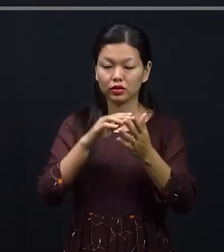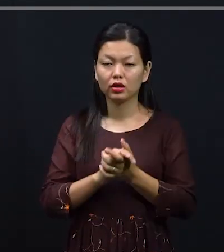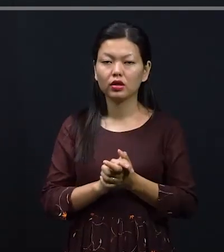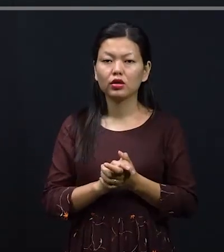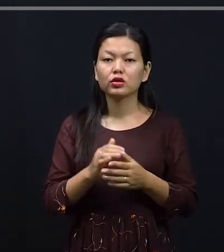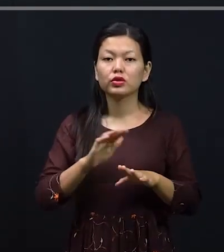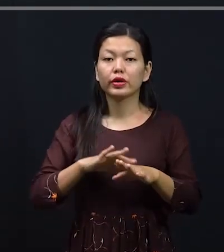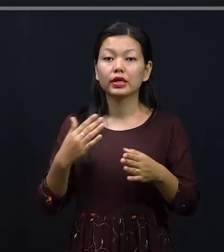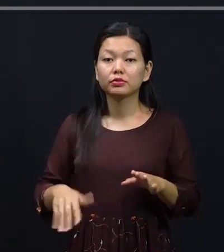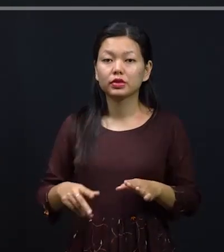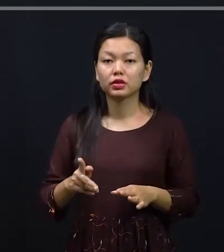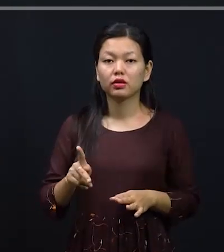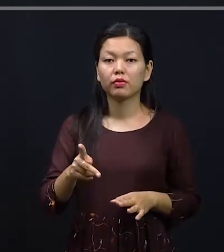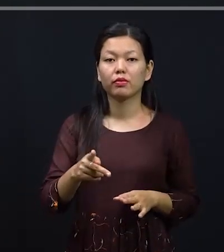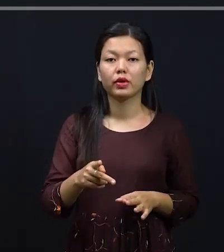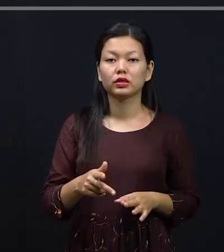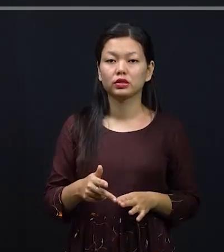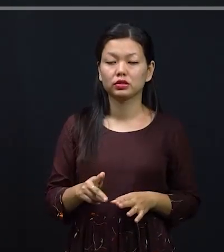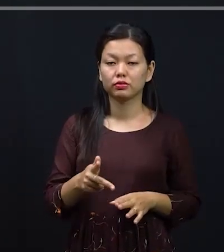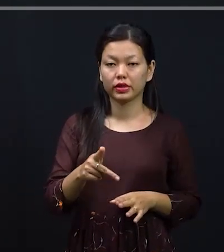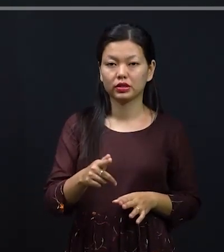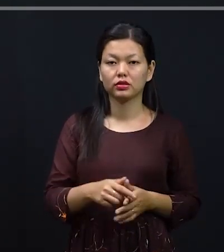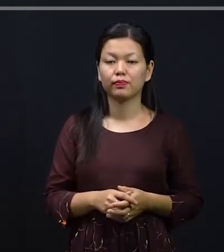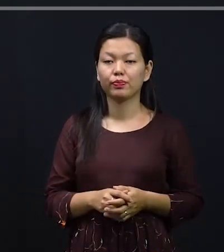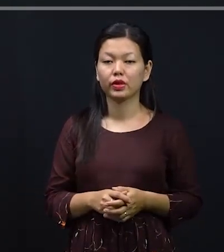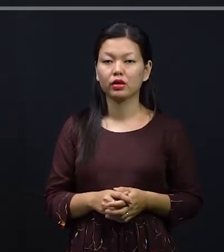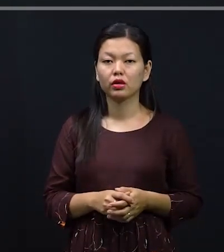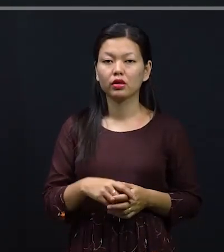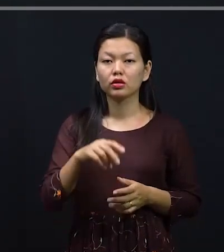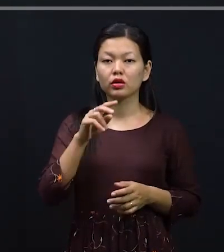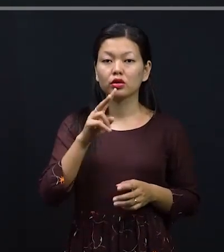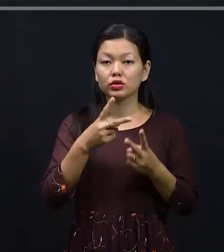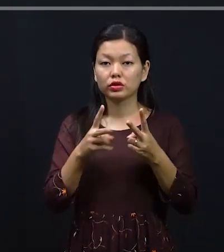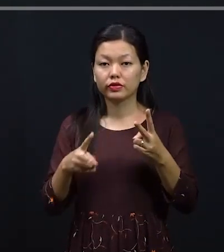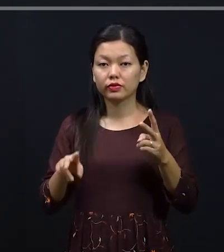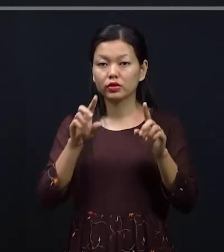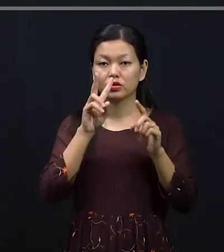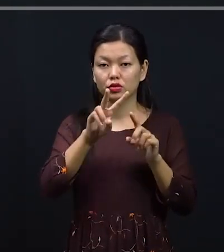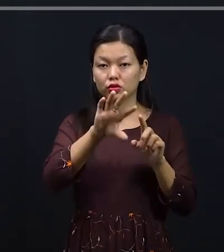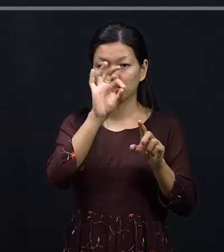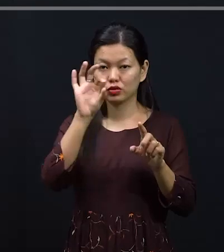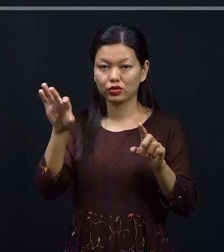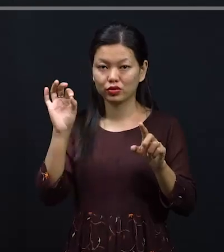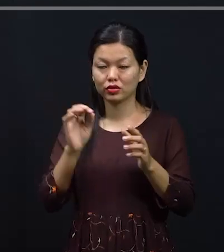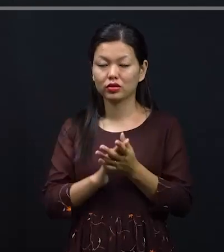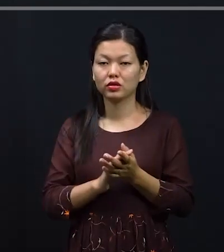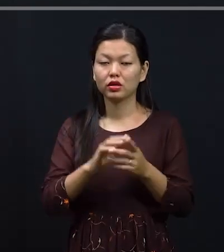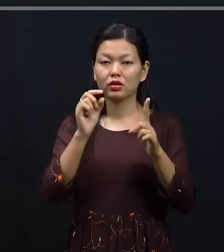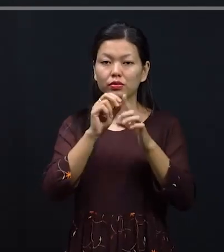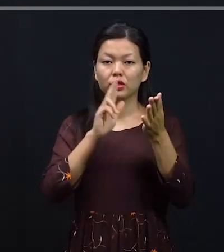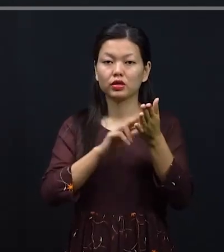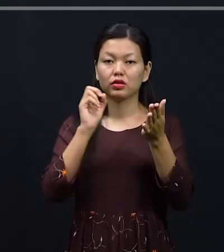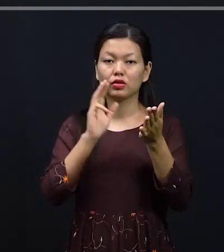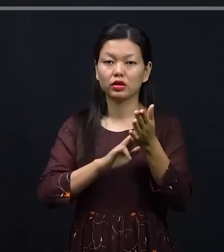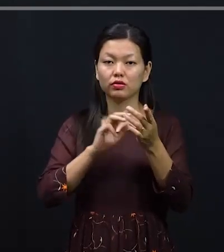So Griffith, he took two strains of bacteria Streptococcus pneumoniae, the S strain and